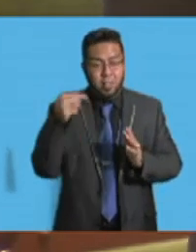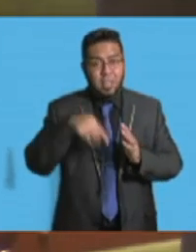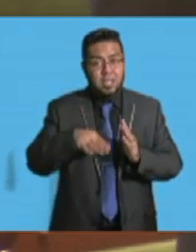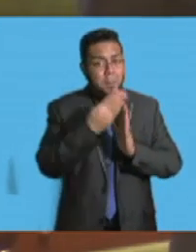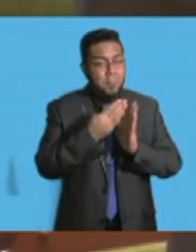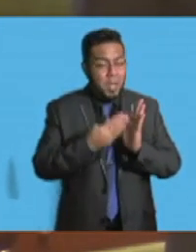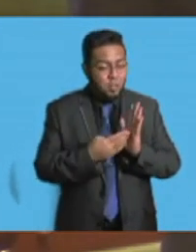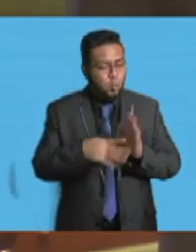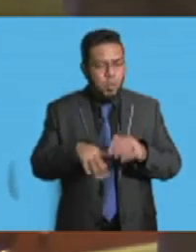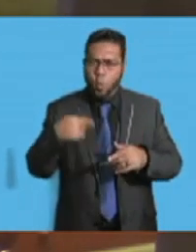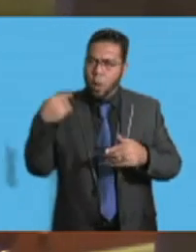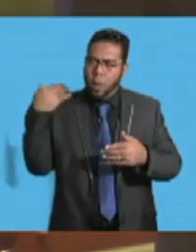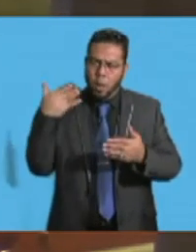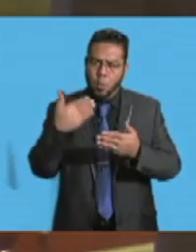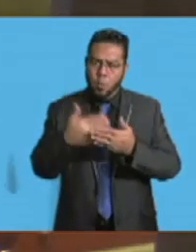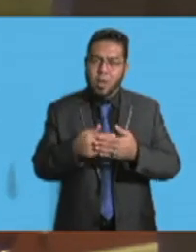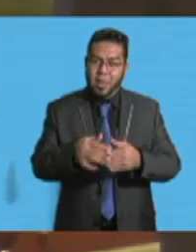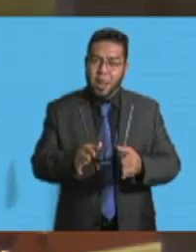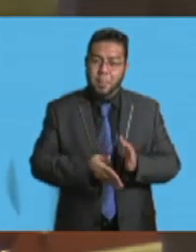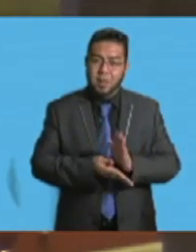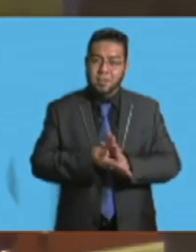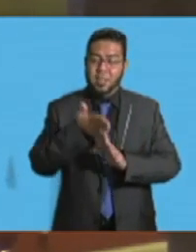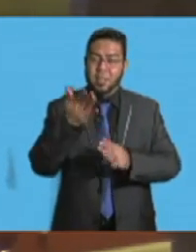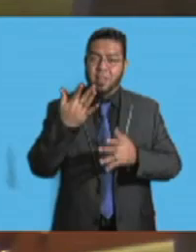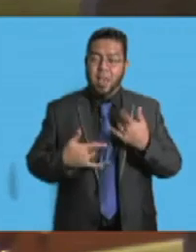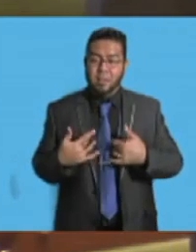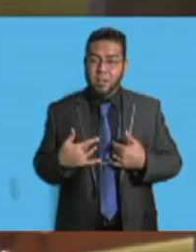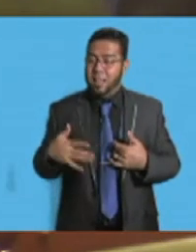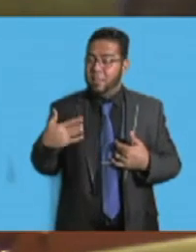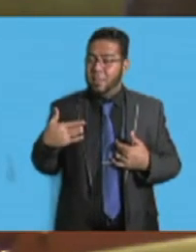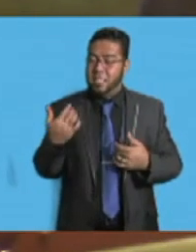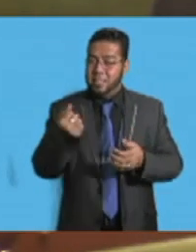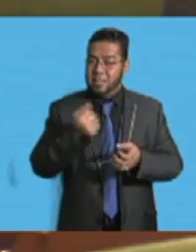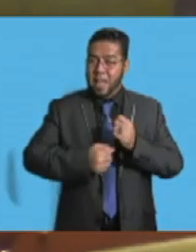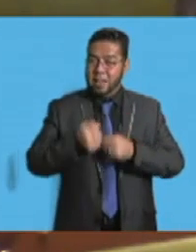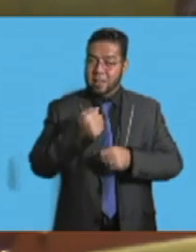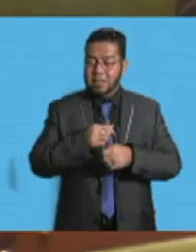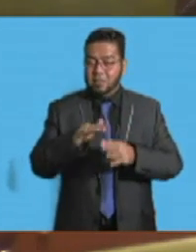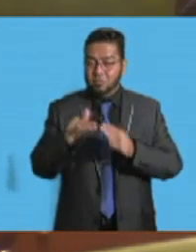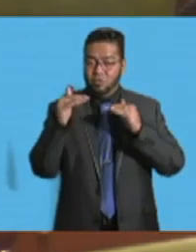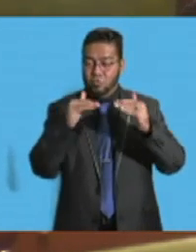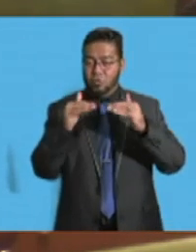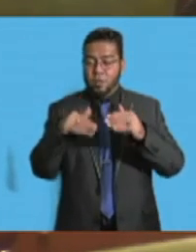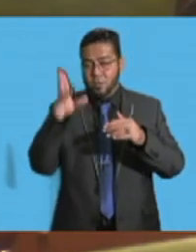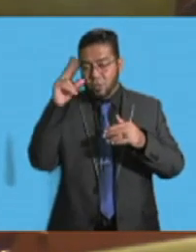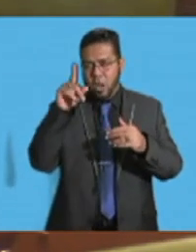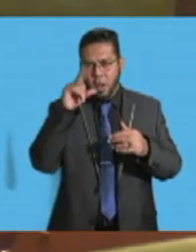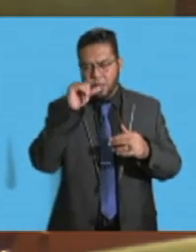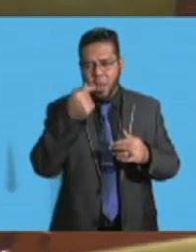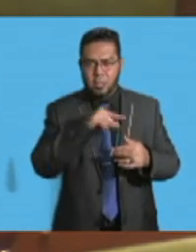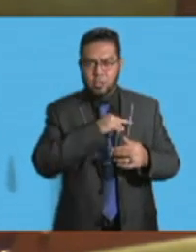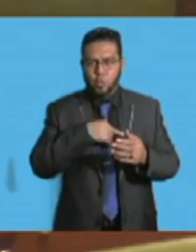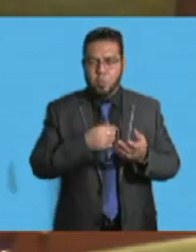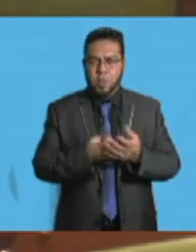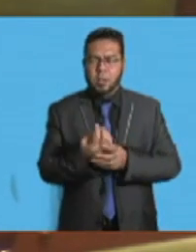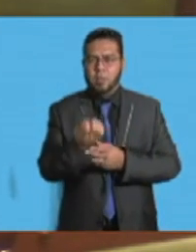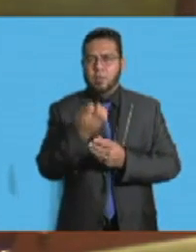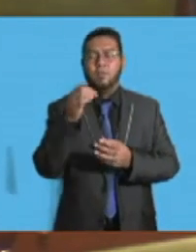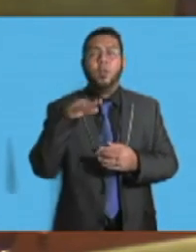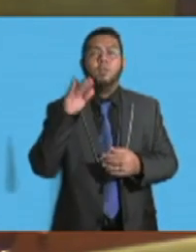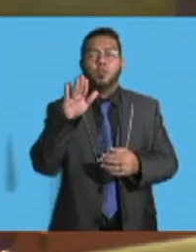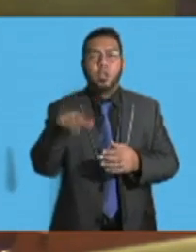will go a long way in uplifting the living standards of Fiji and enable us to build our economy for our future